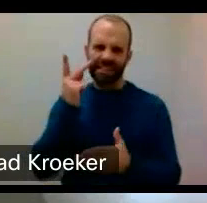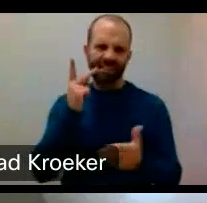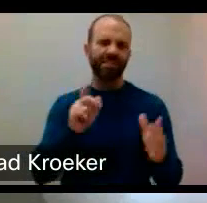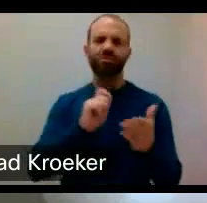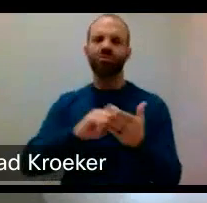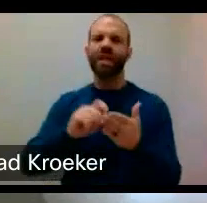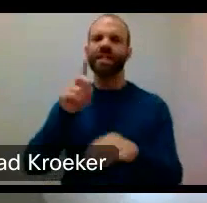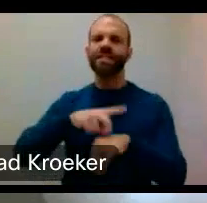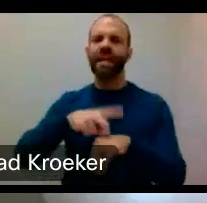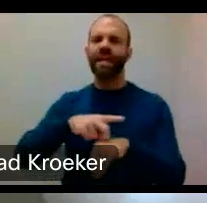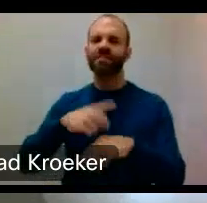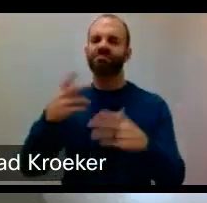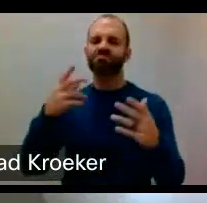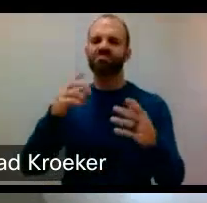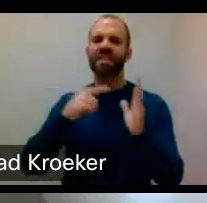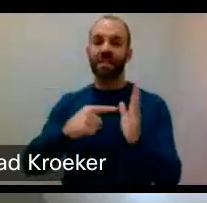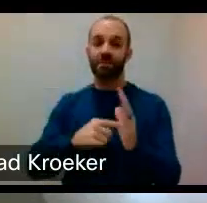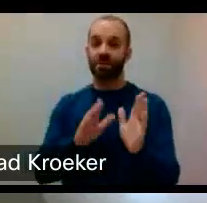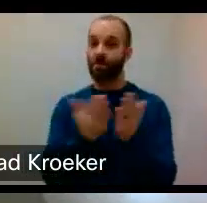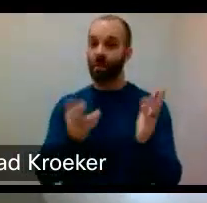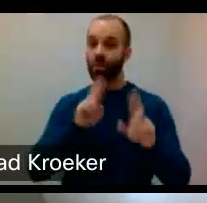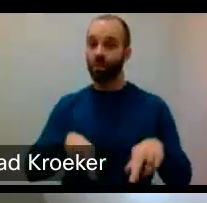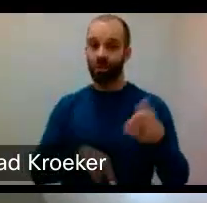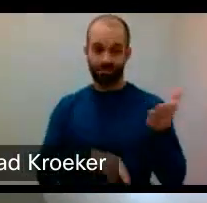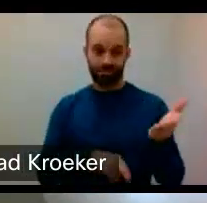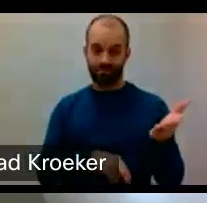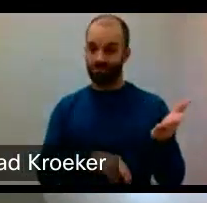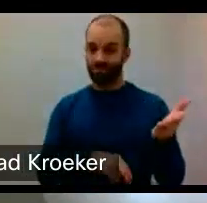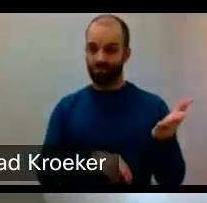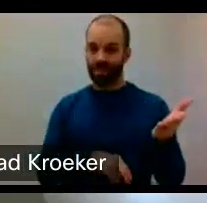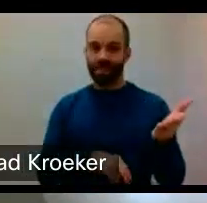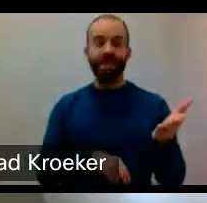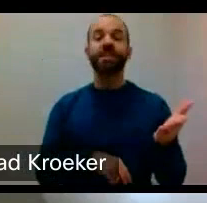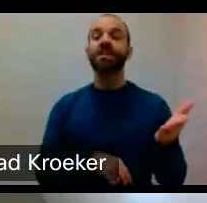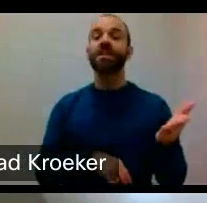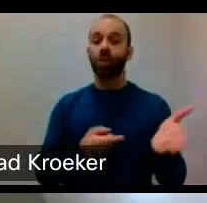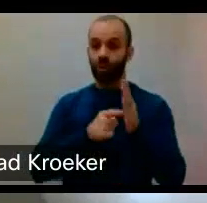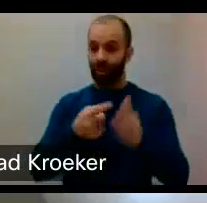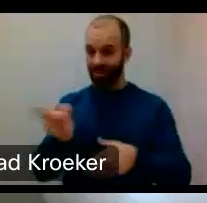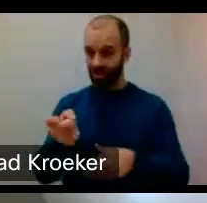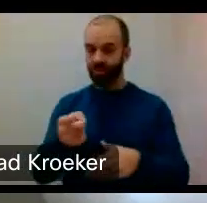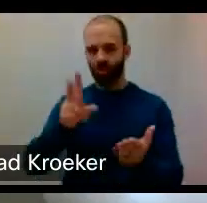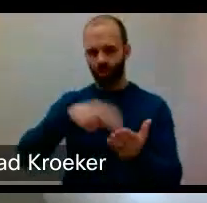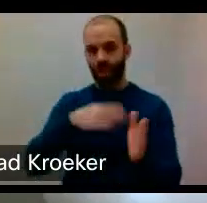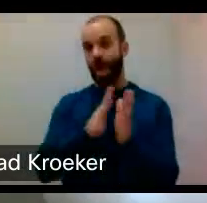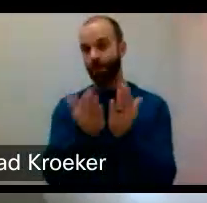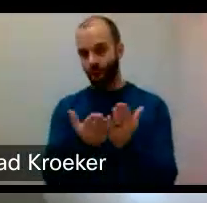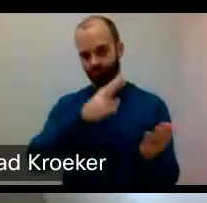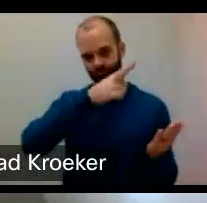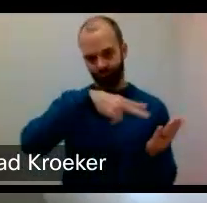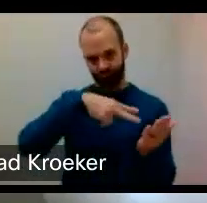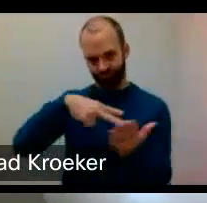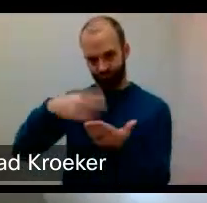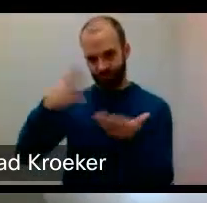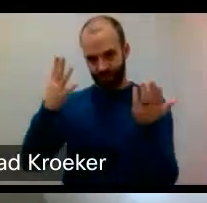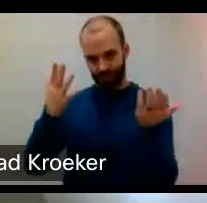examples. A book report. A book report requires you to read something, a book, and